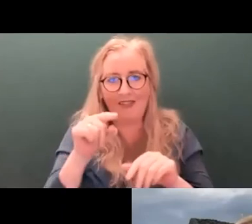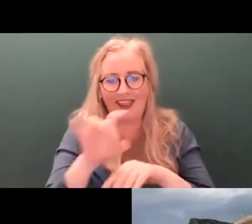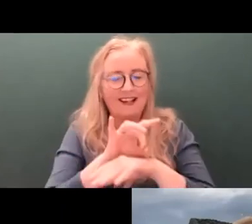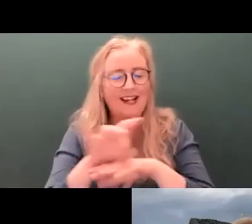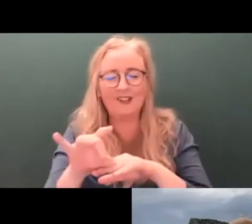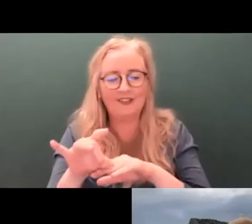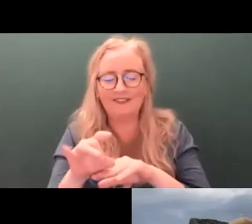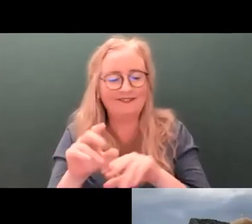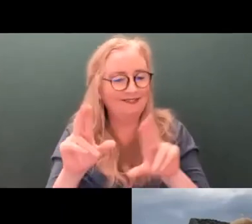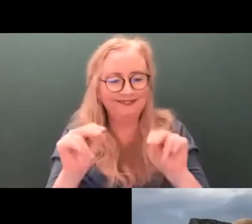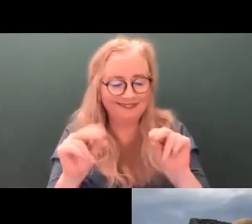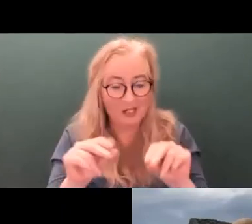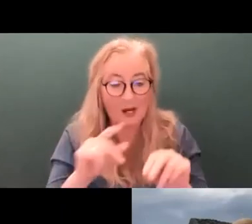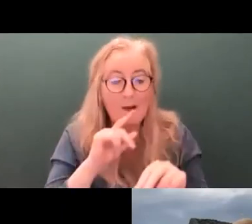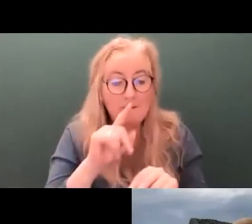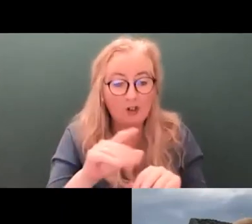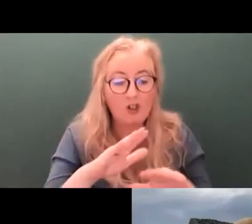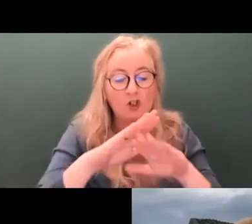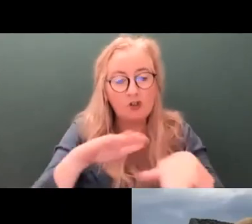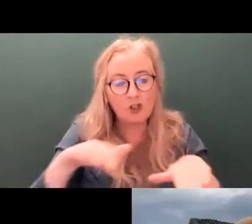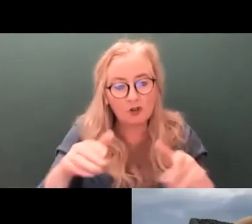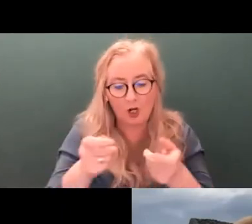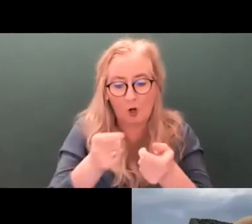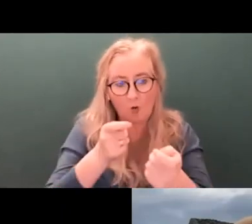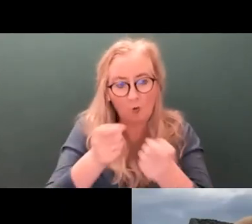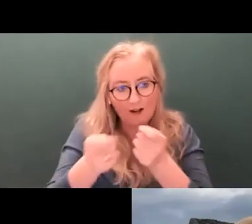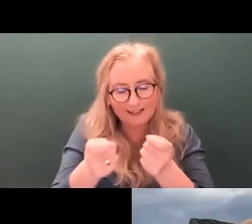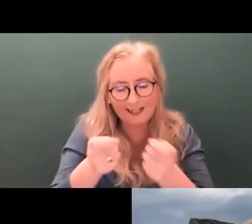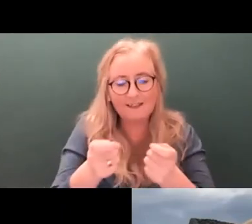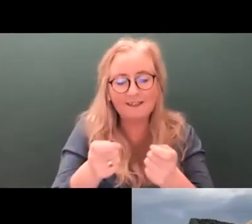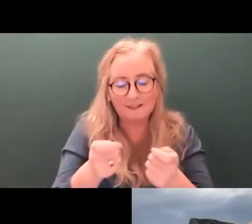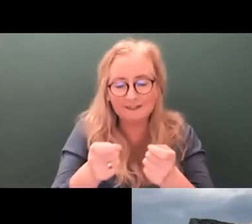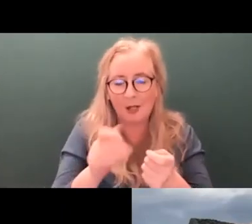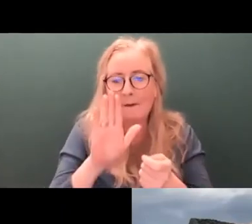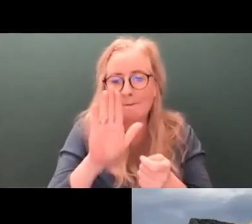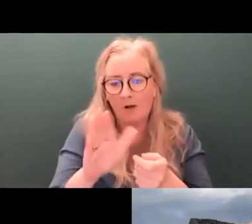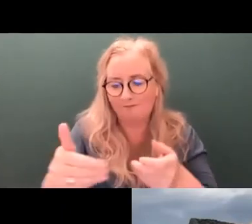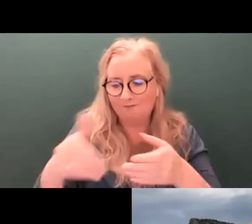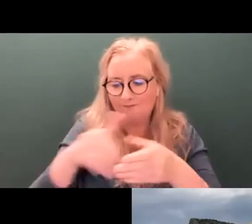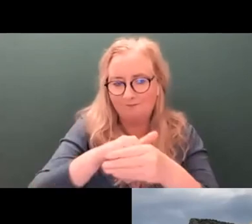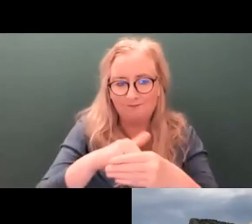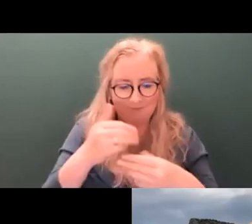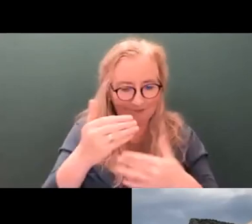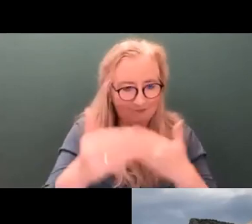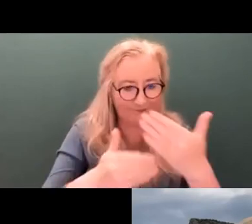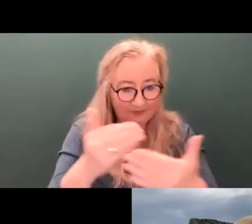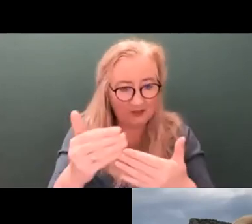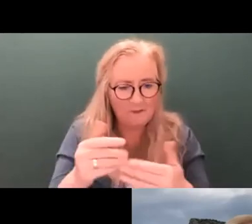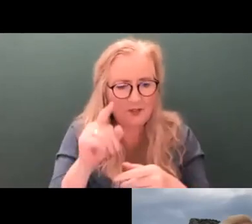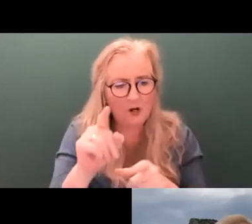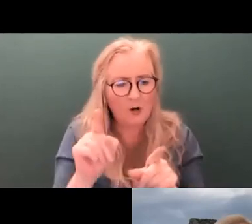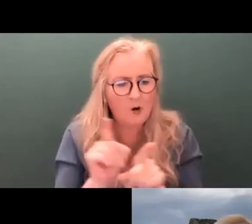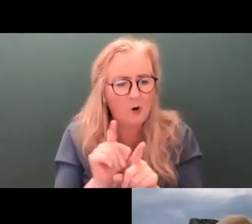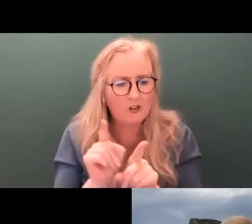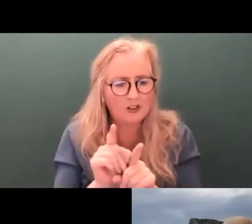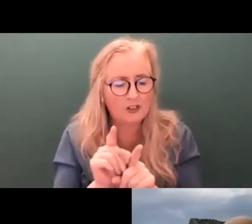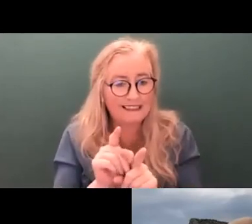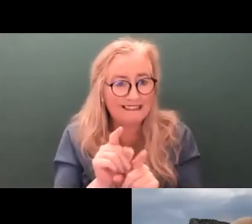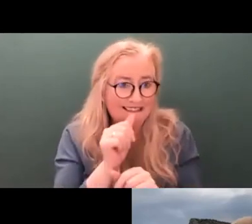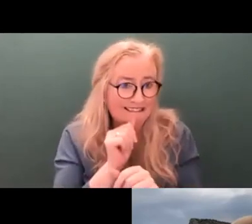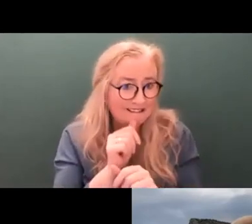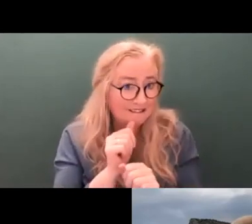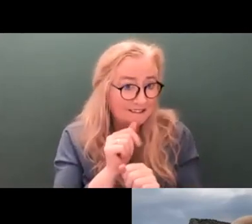But yes, so children's coordination coming into play on that. I'm wondering if that answered your